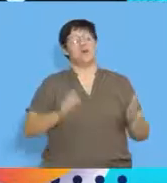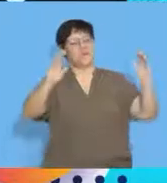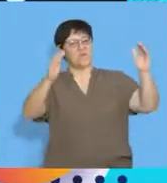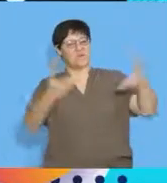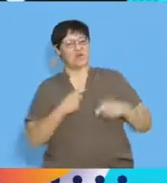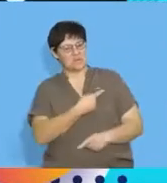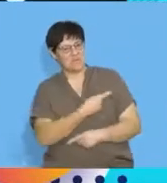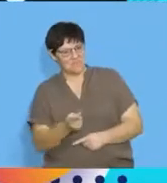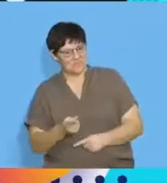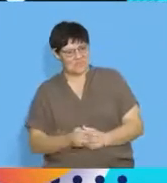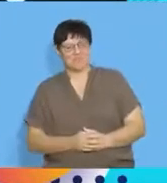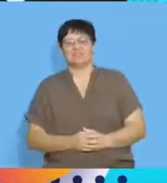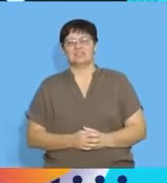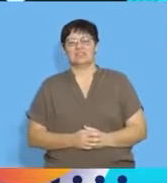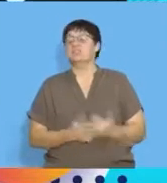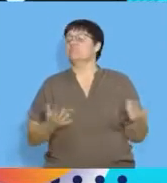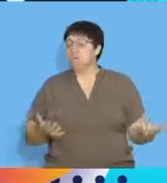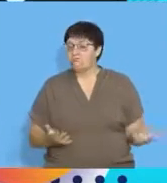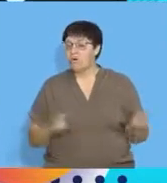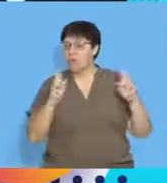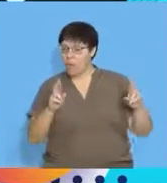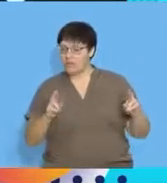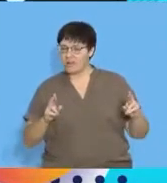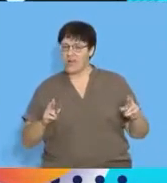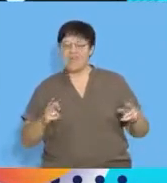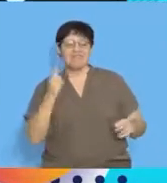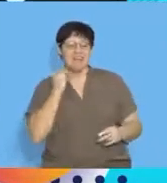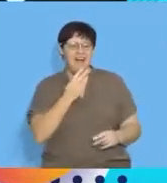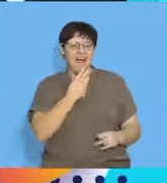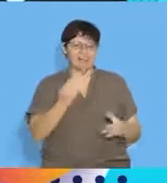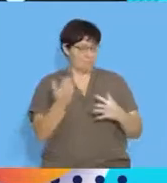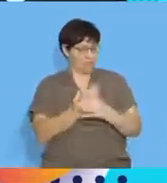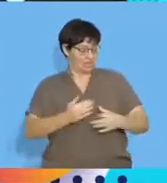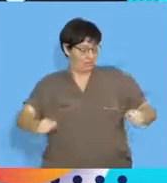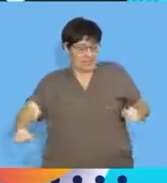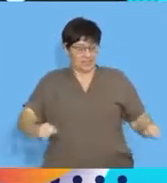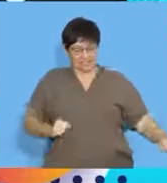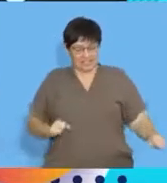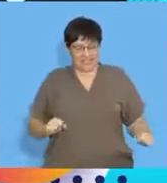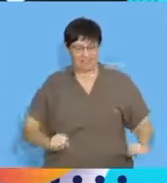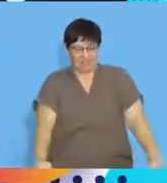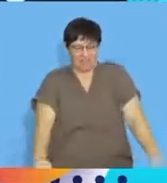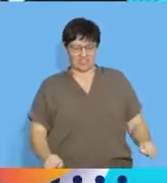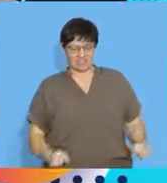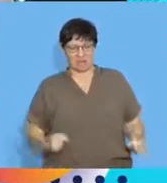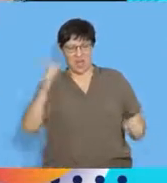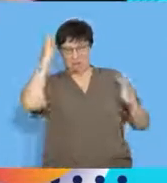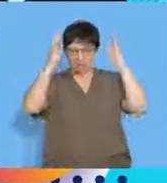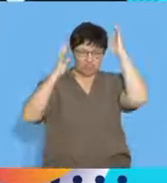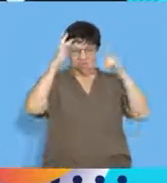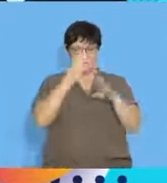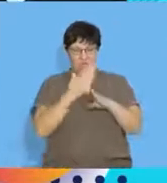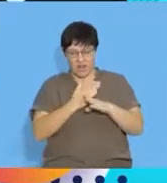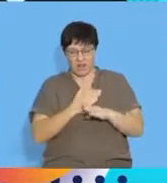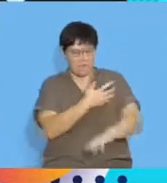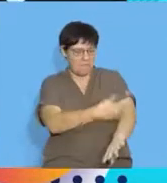Welcome back, Life Sciences. I hope you had, a nice little break. Remember, stretch the legs, get the brain going, get